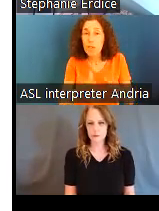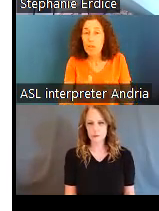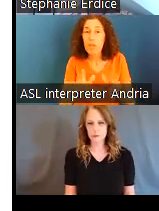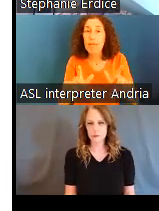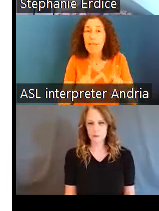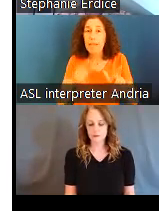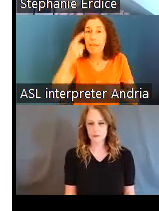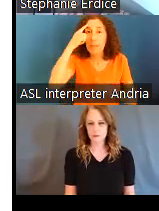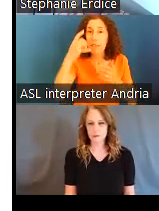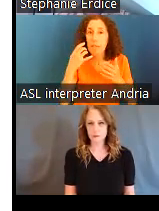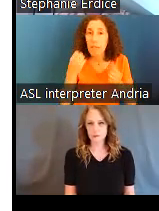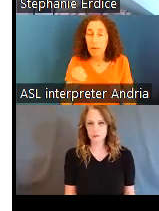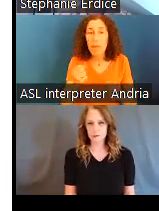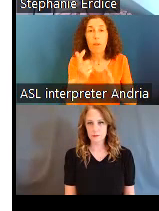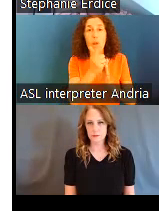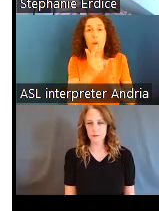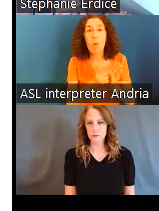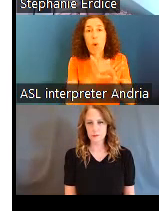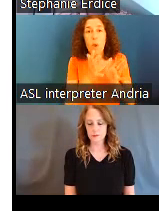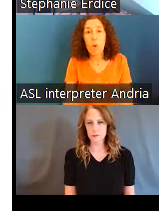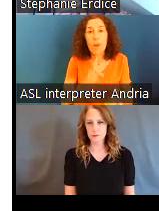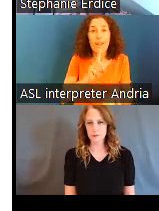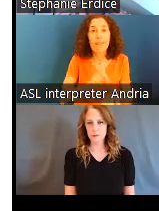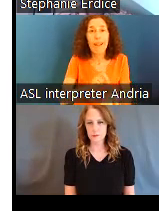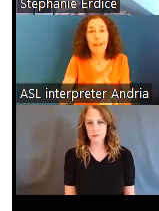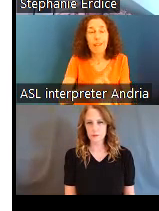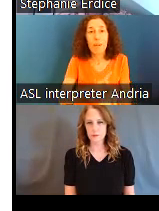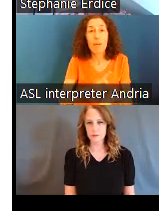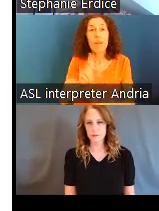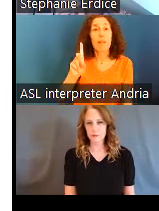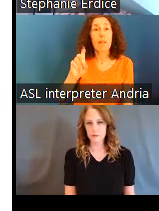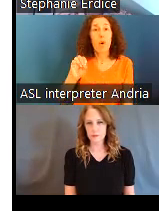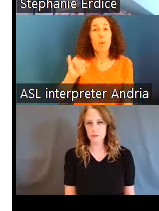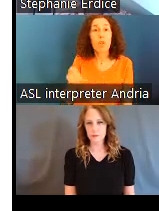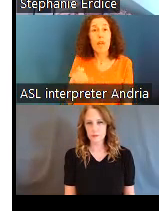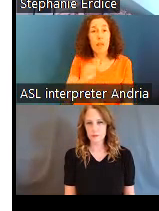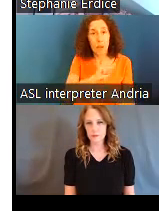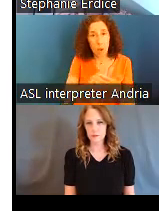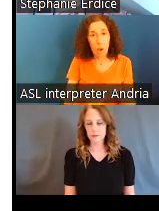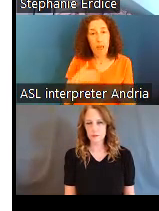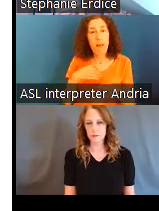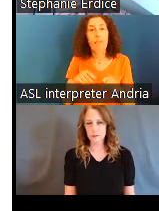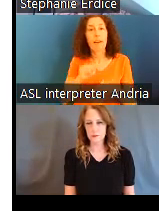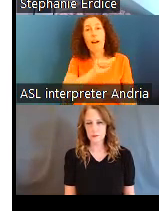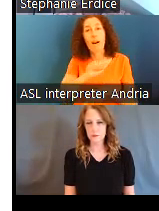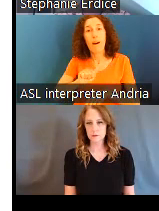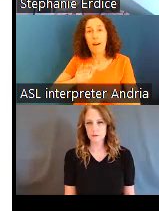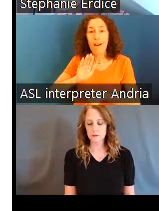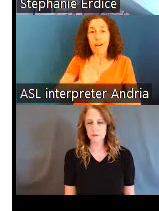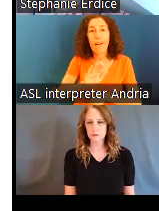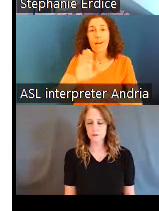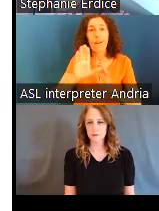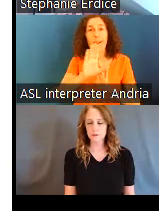ethical code. The Department of Justice has an ethical code. These professions all work with people in